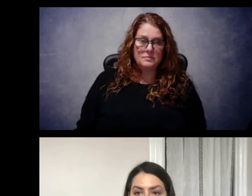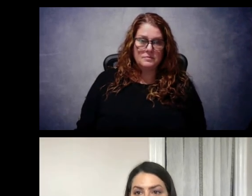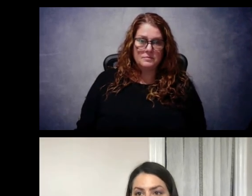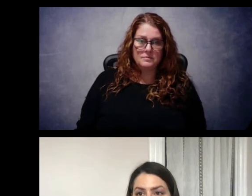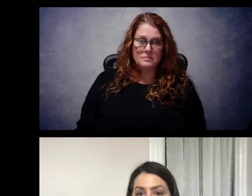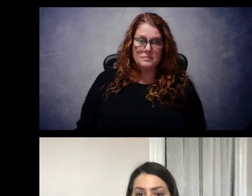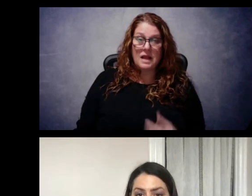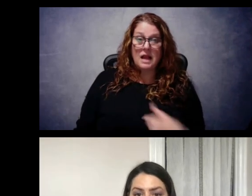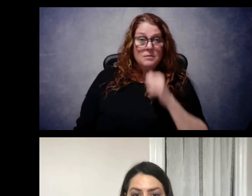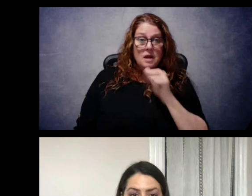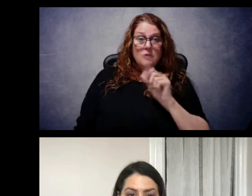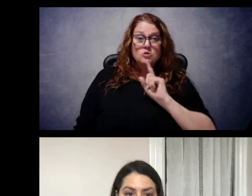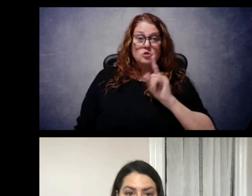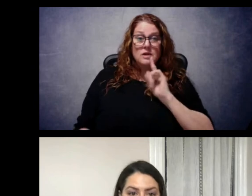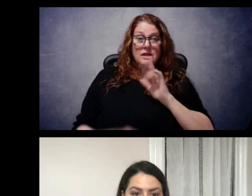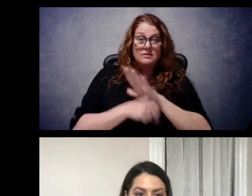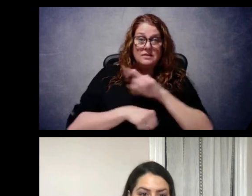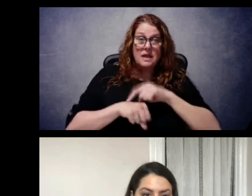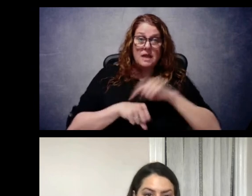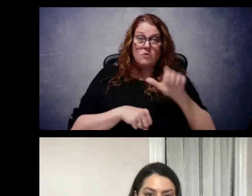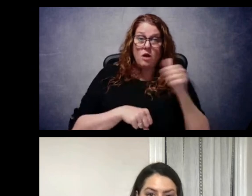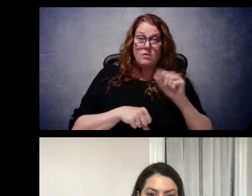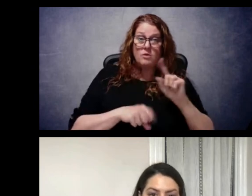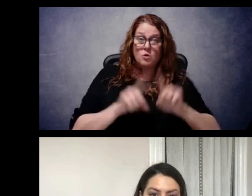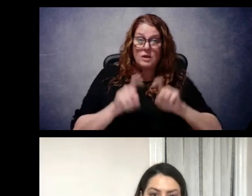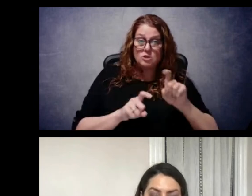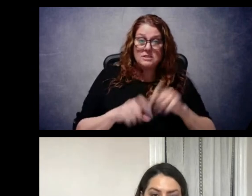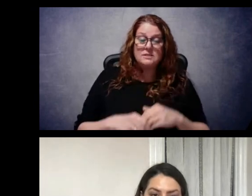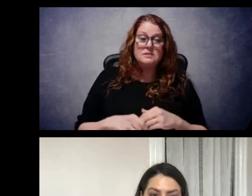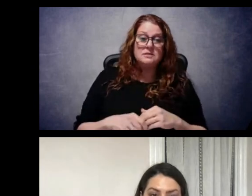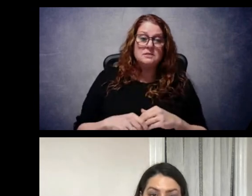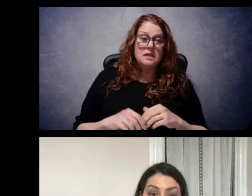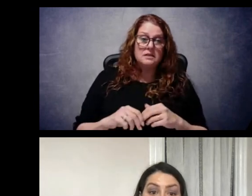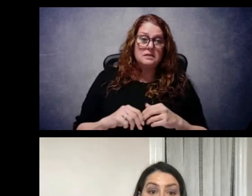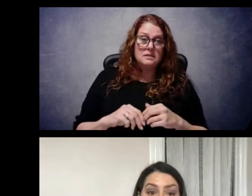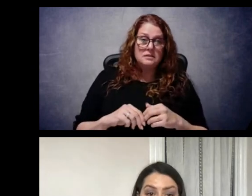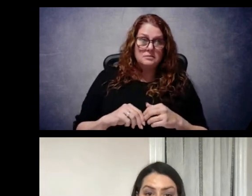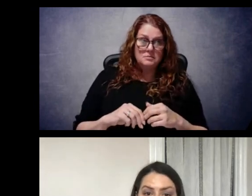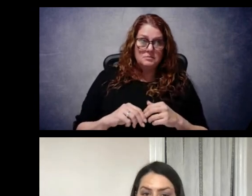I'm not sure if we have time for any other questions.